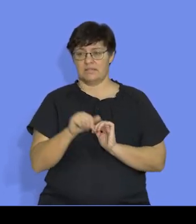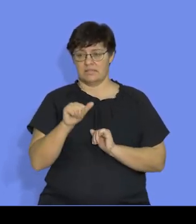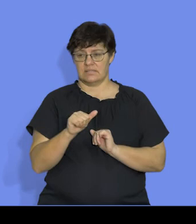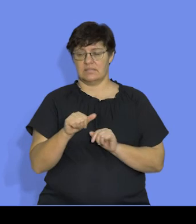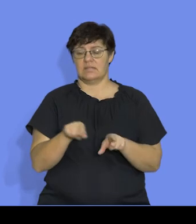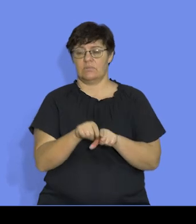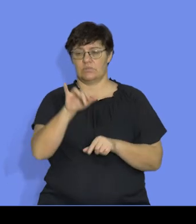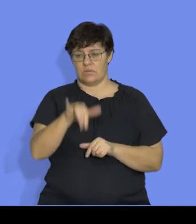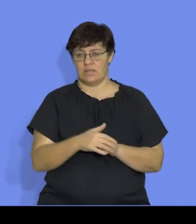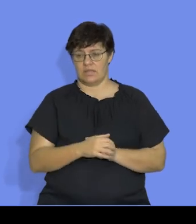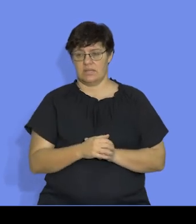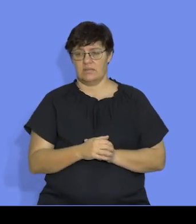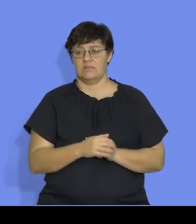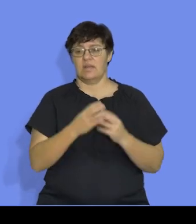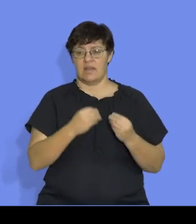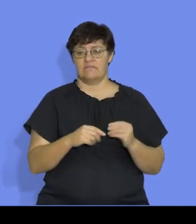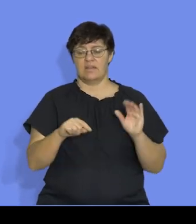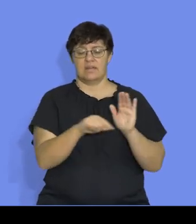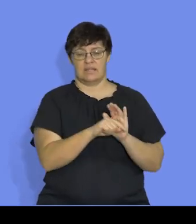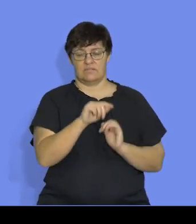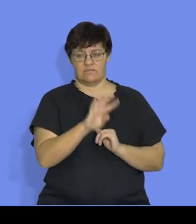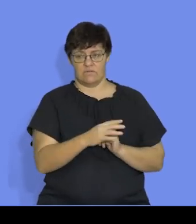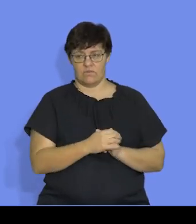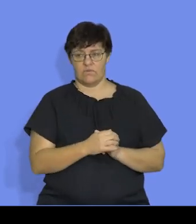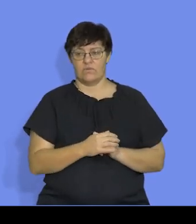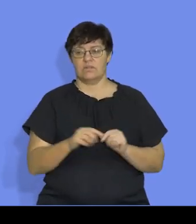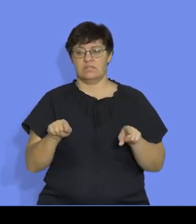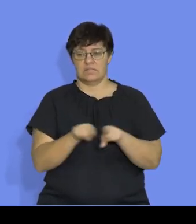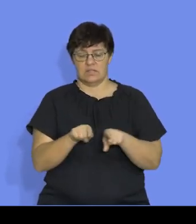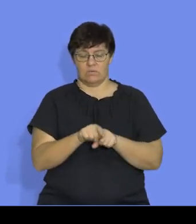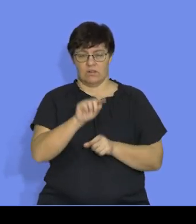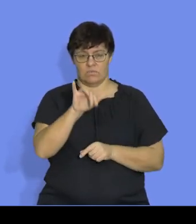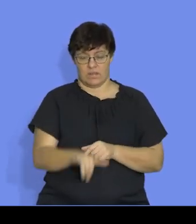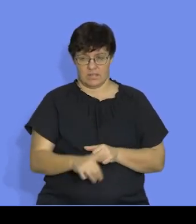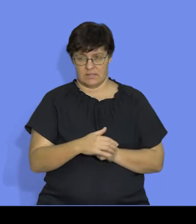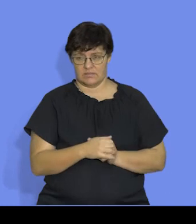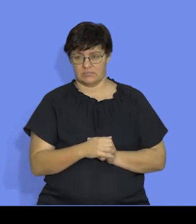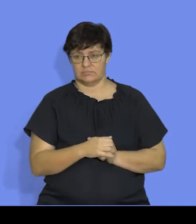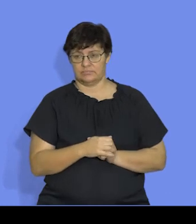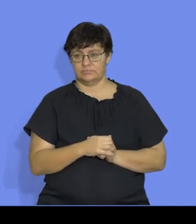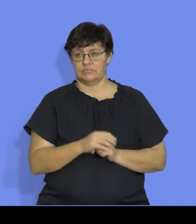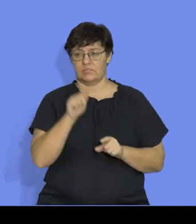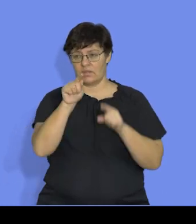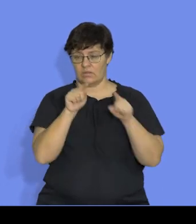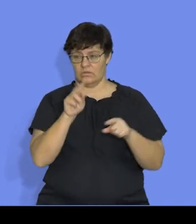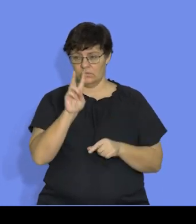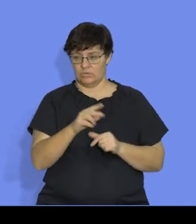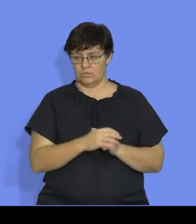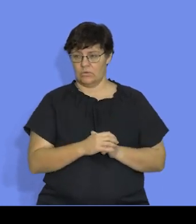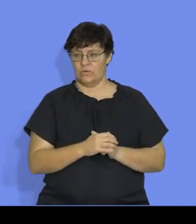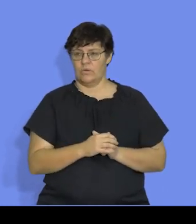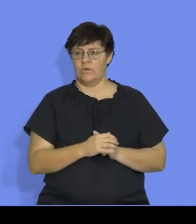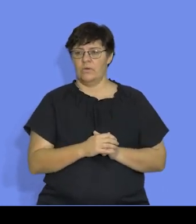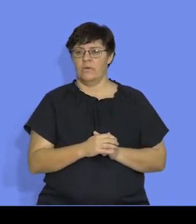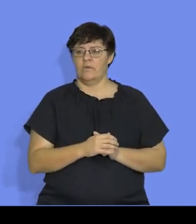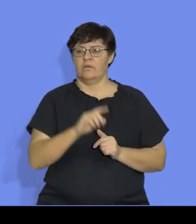y, which means I'm going to have negative 4 is equal to y. So we've got the two pairs. X is equal to